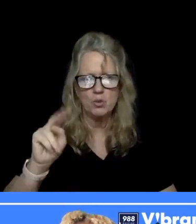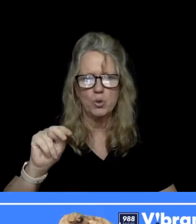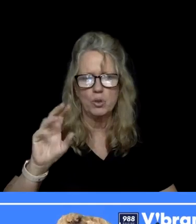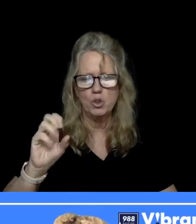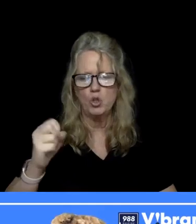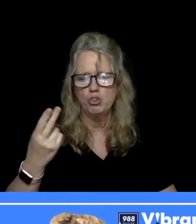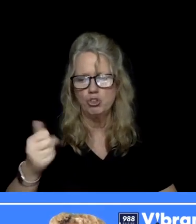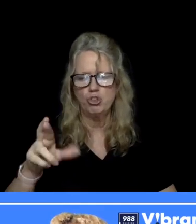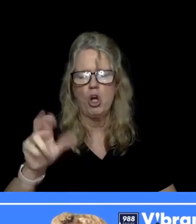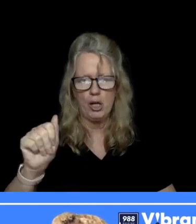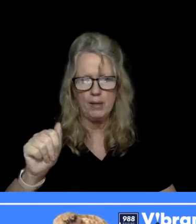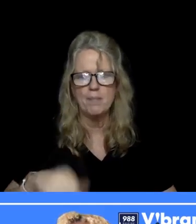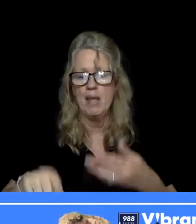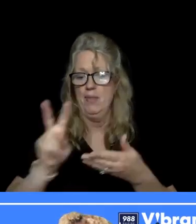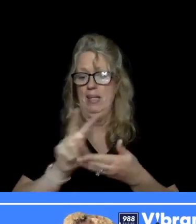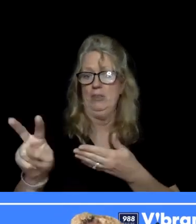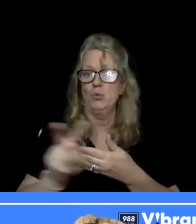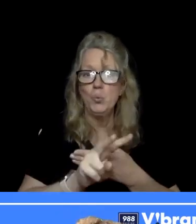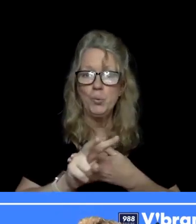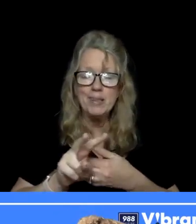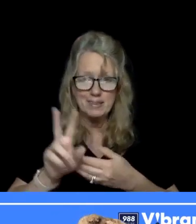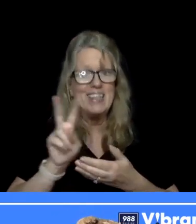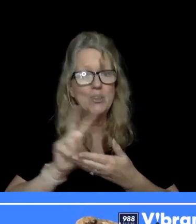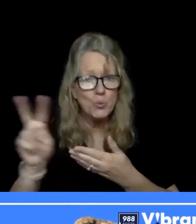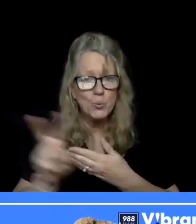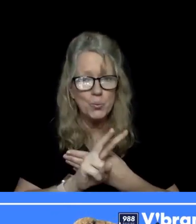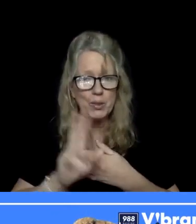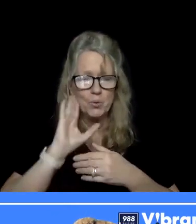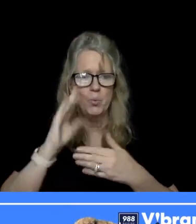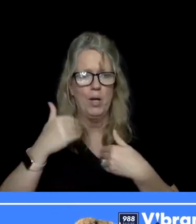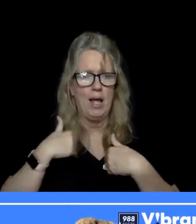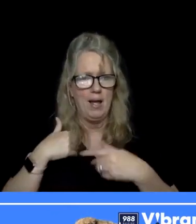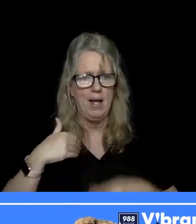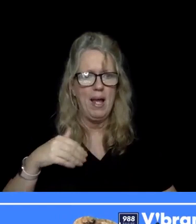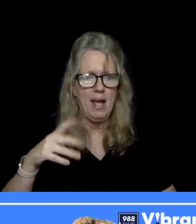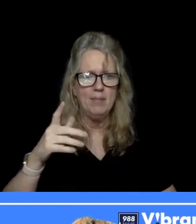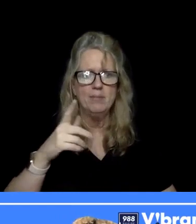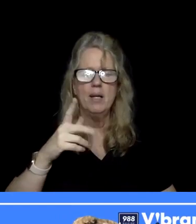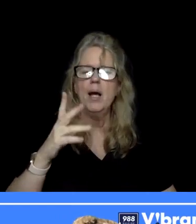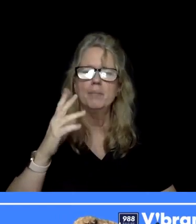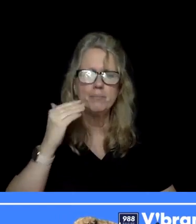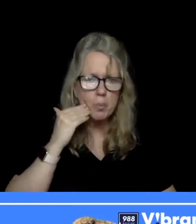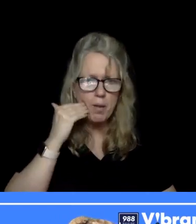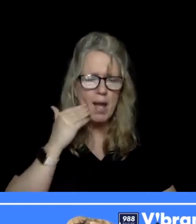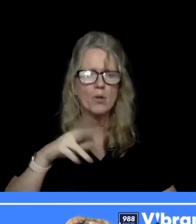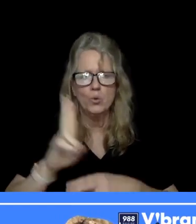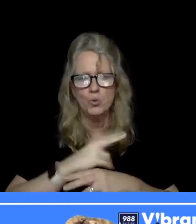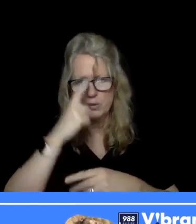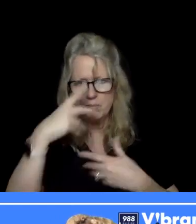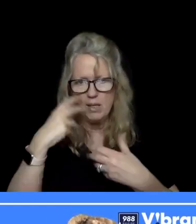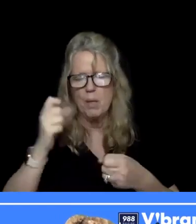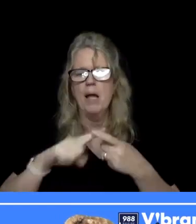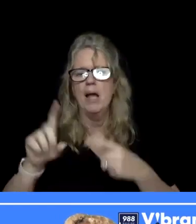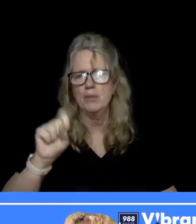joining us. And then the week after that, so in 2 weeks, we will be hearing around tobacco use, mental health, and substance